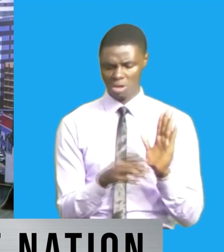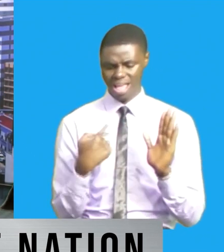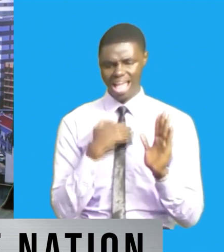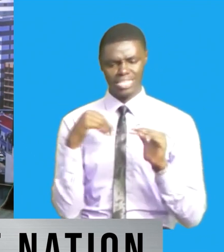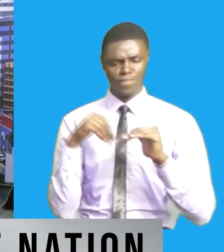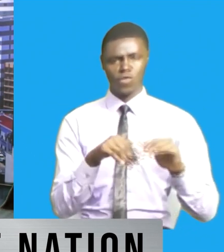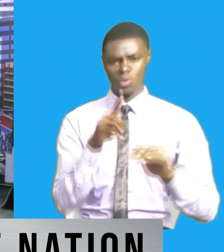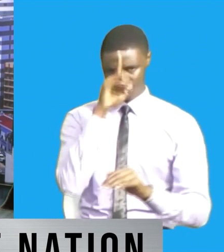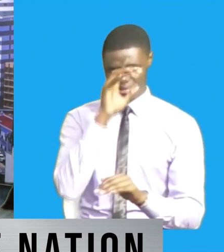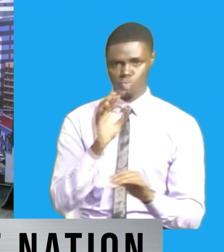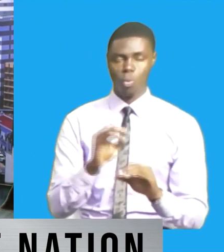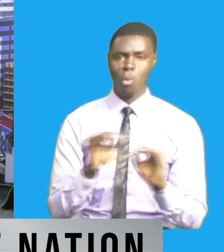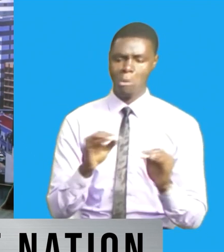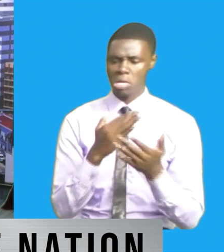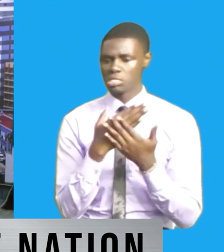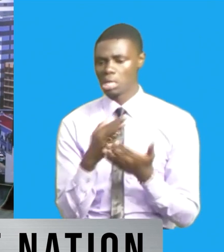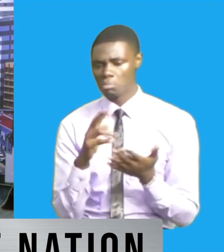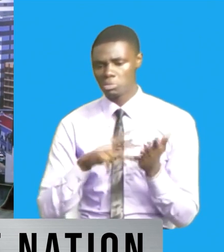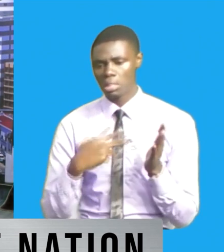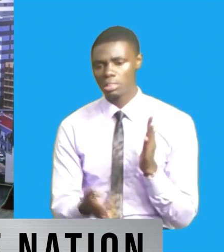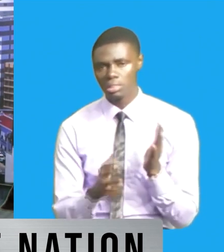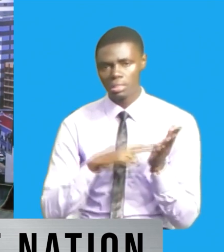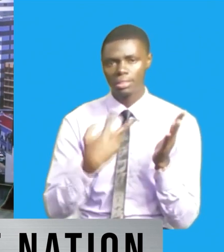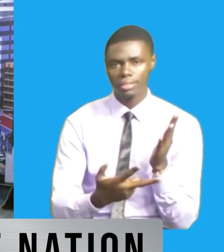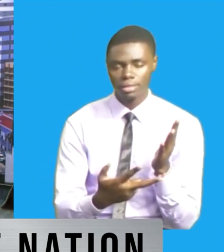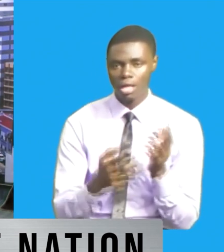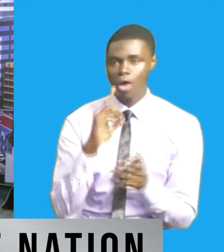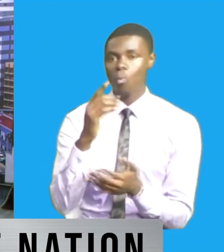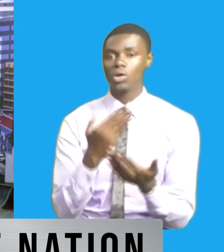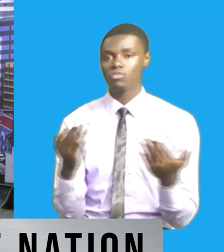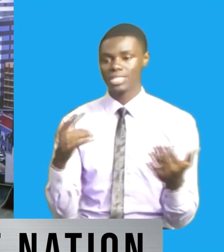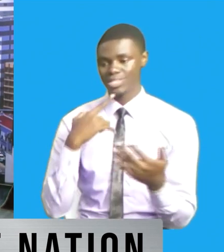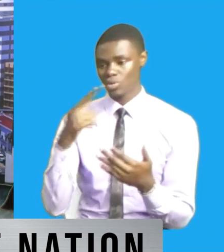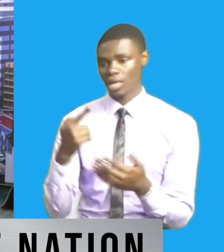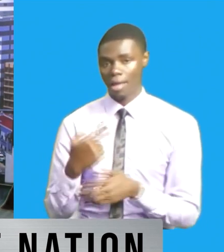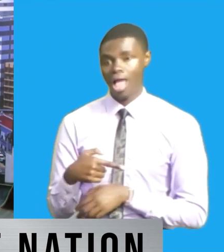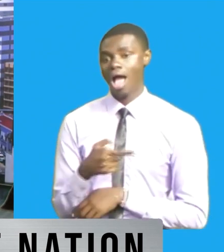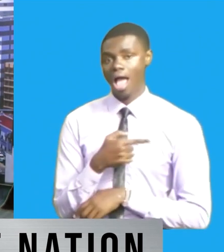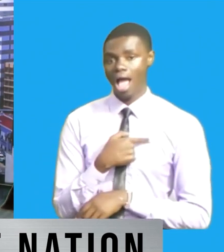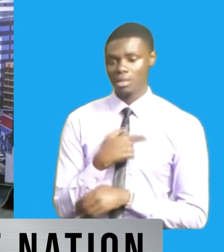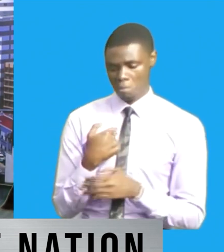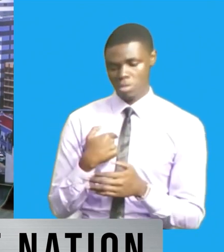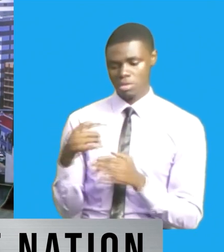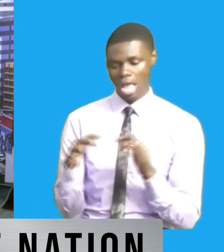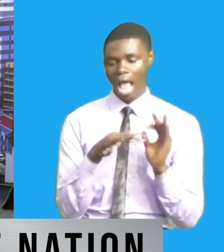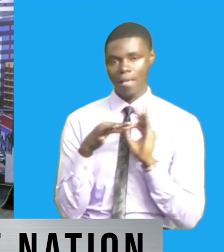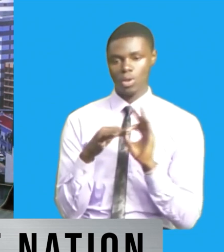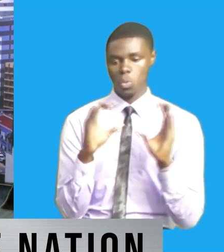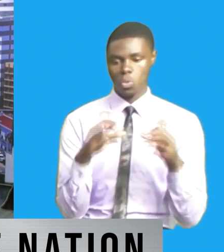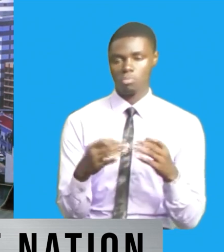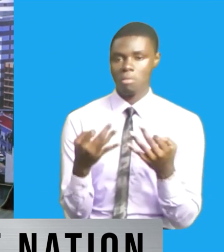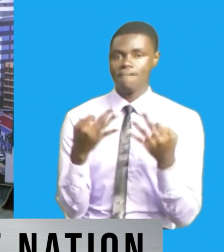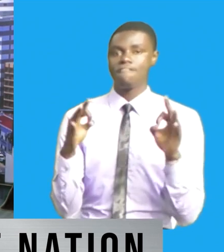vile inafaa, saa zingine tunakiuka. So JONA, one of the things that we are saying, sisi kama, especially me, I belong to a group called Free